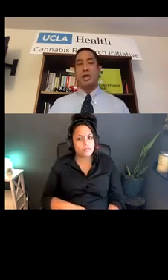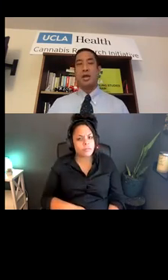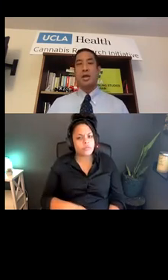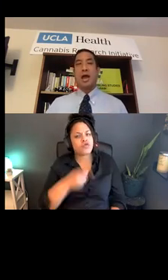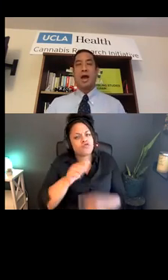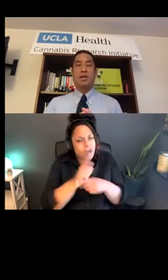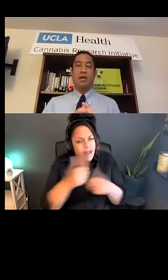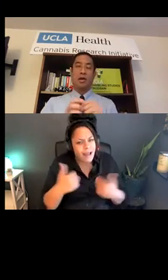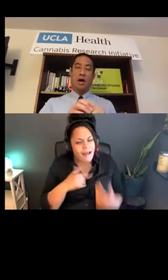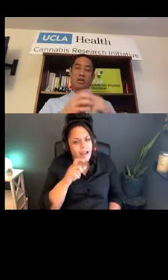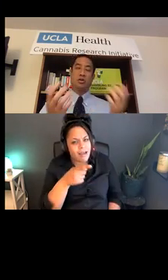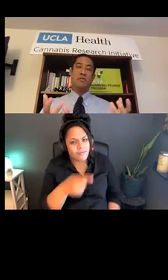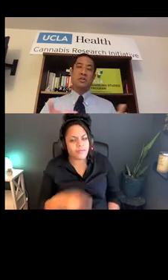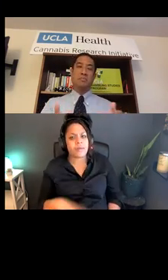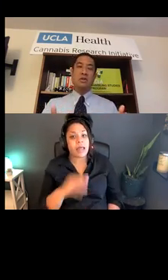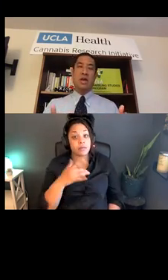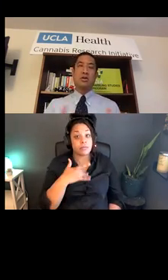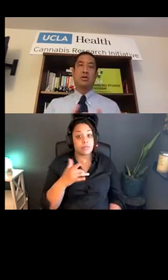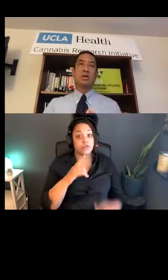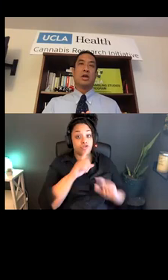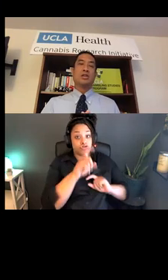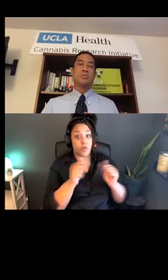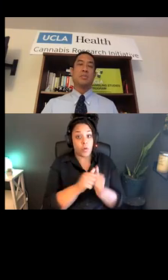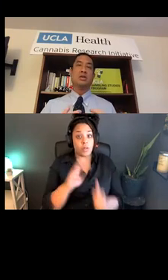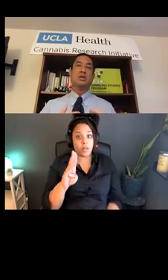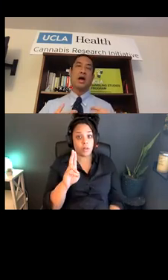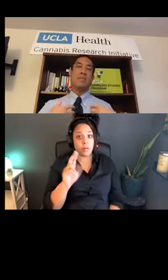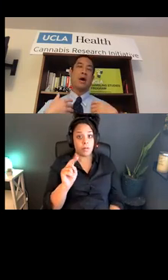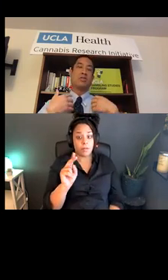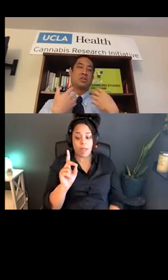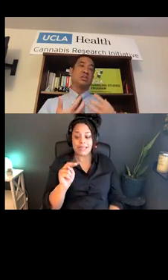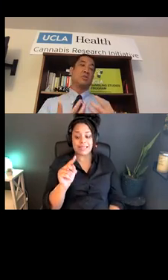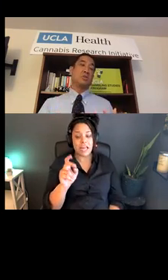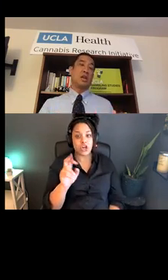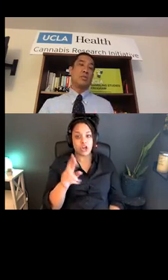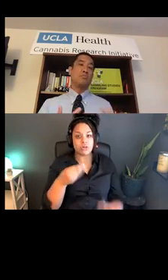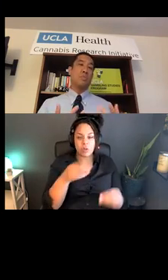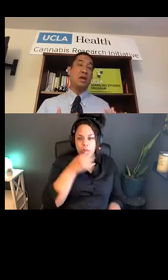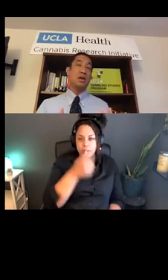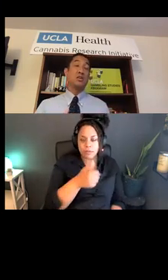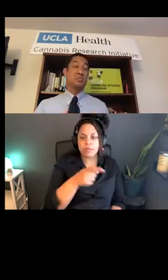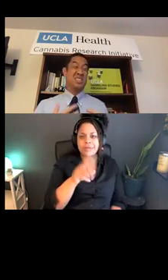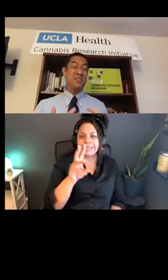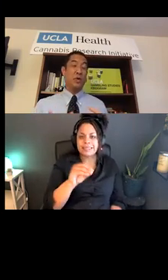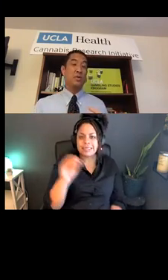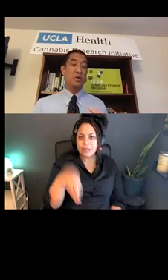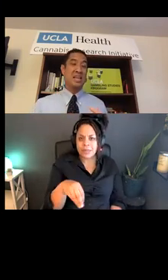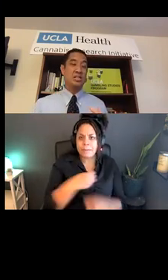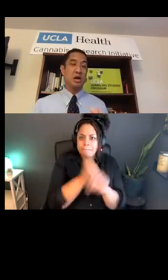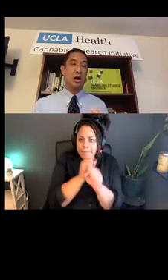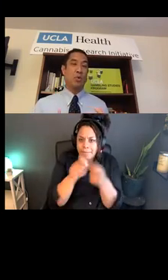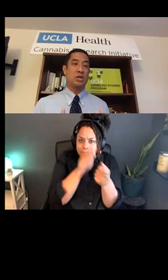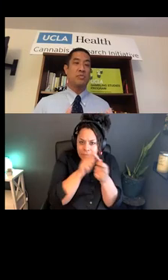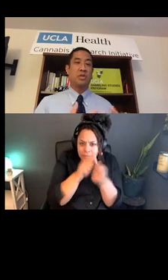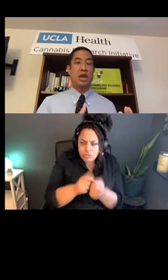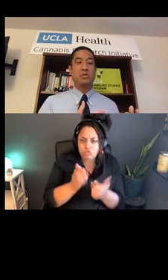get? And in a lot of surveys of bud tenders, it's amazing that about 60% of them make specific recommendations